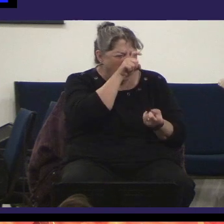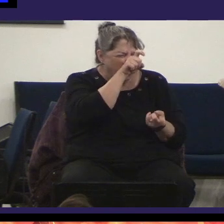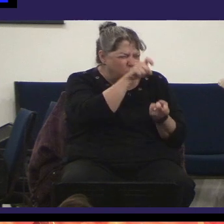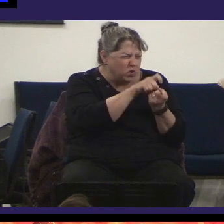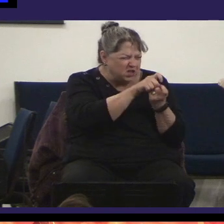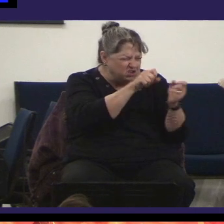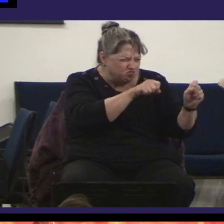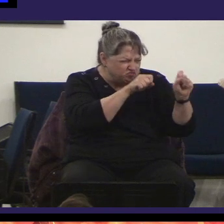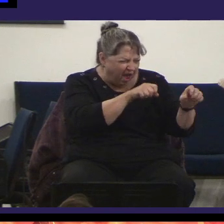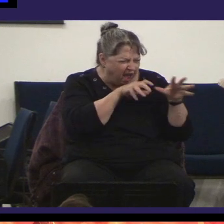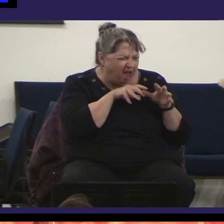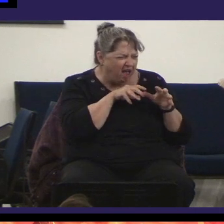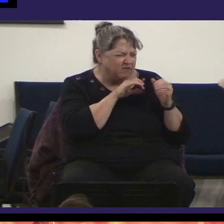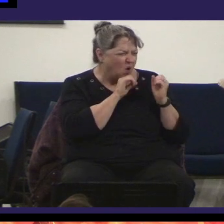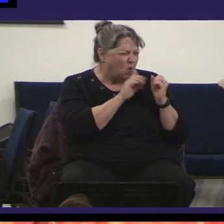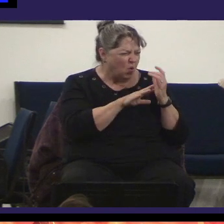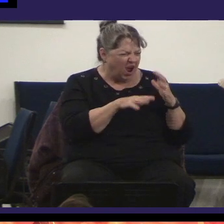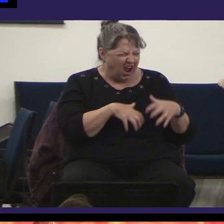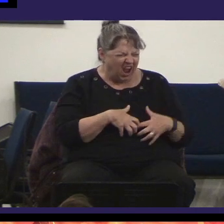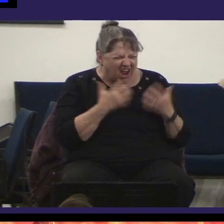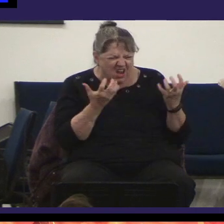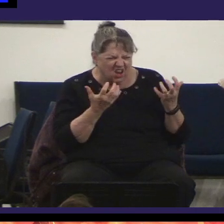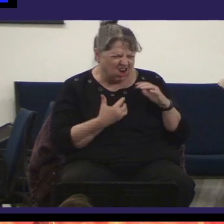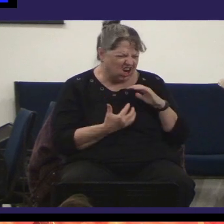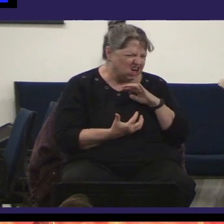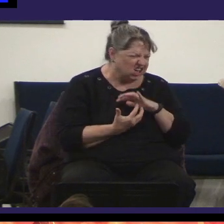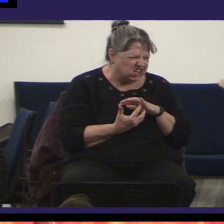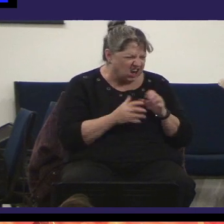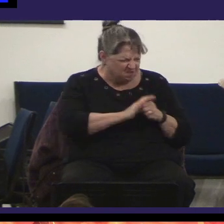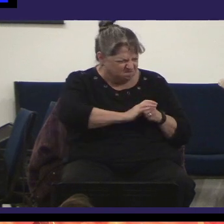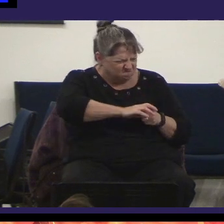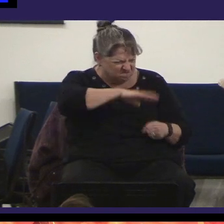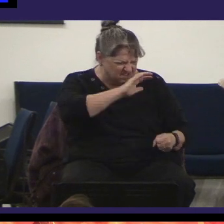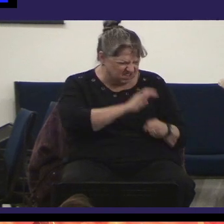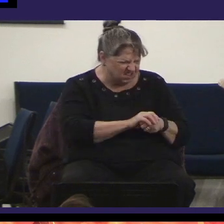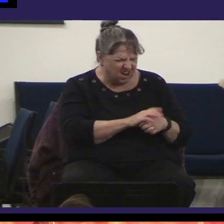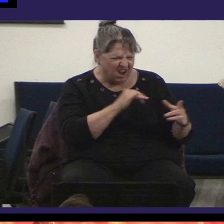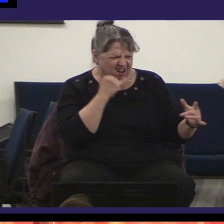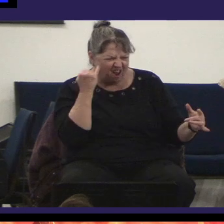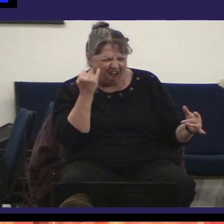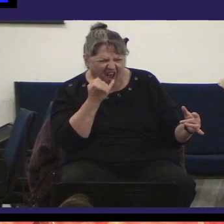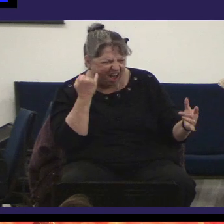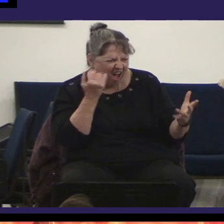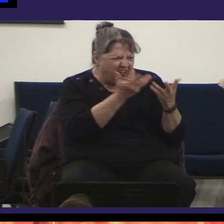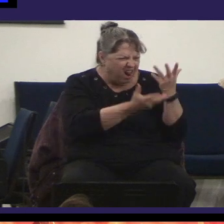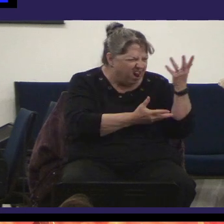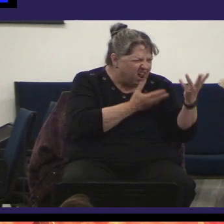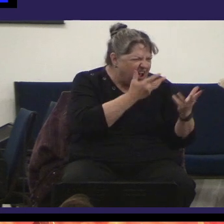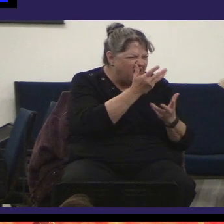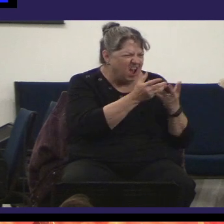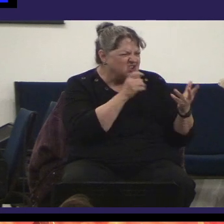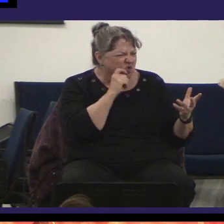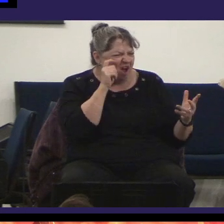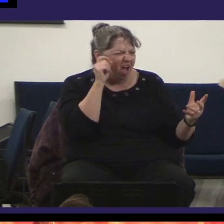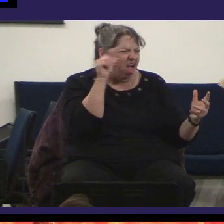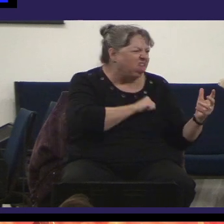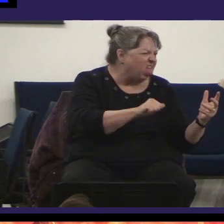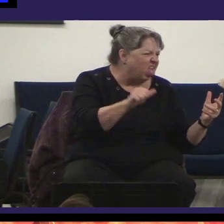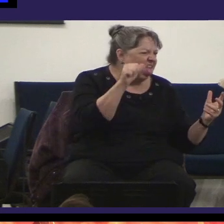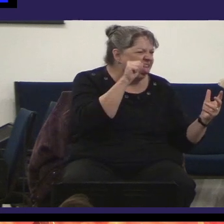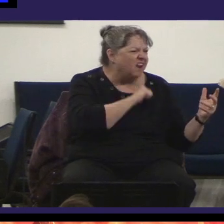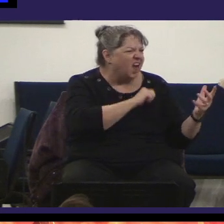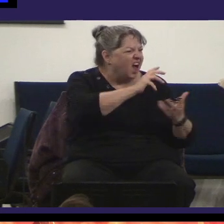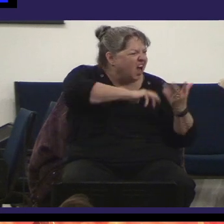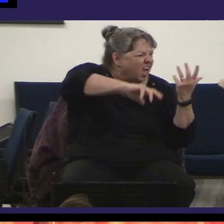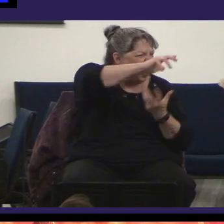of anger, rivalries, dissensions, divisions, envy, drunkenness, orgies, and things